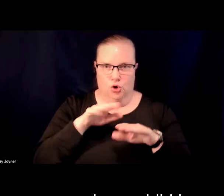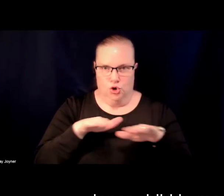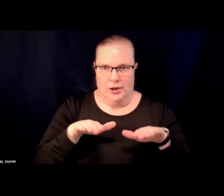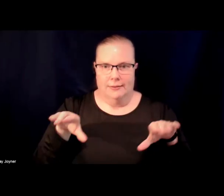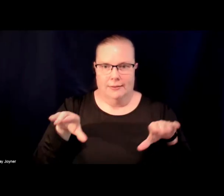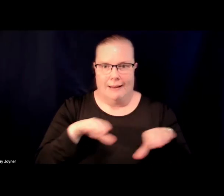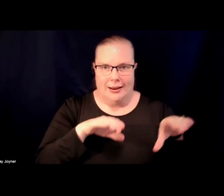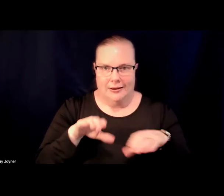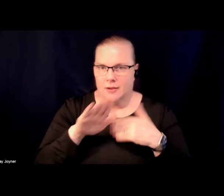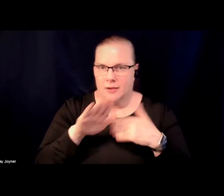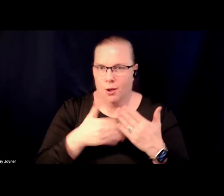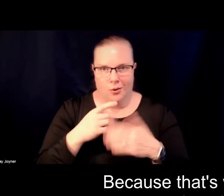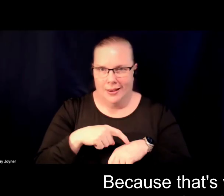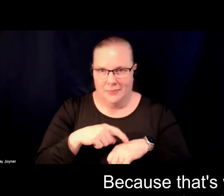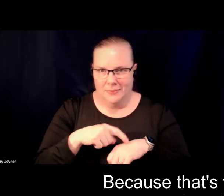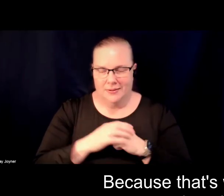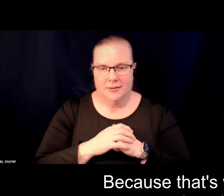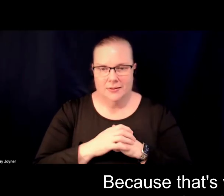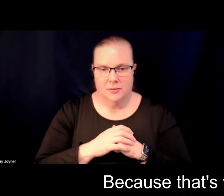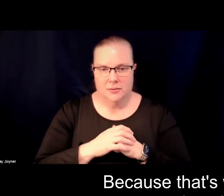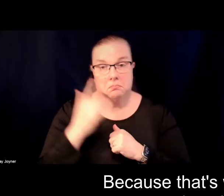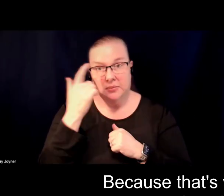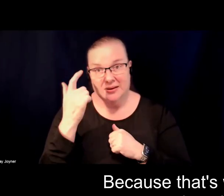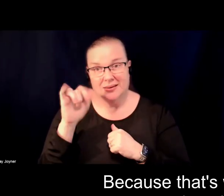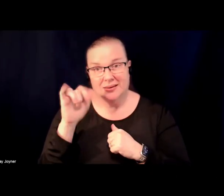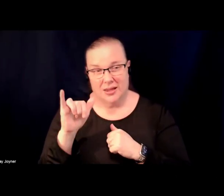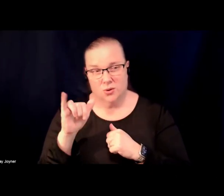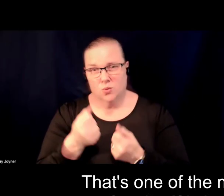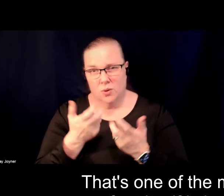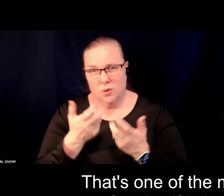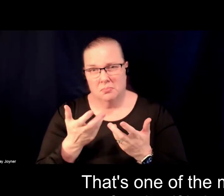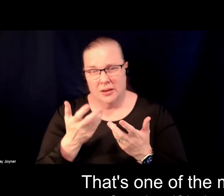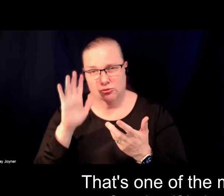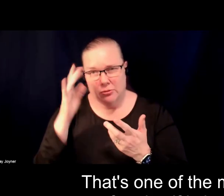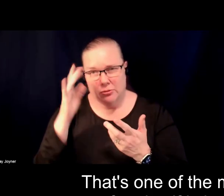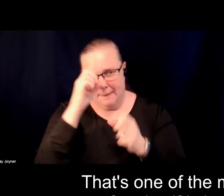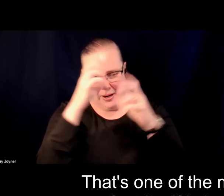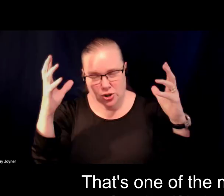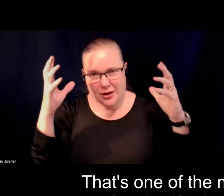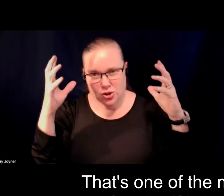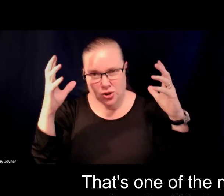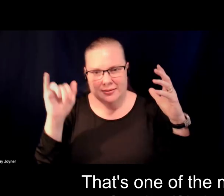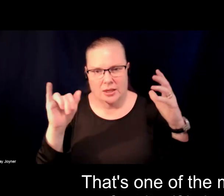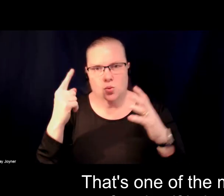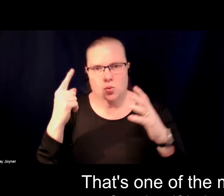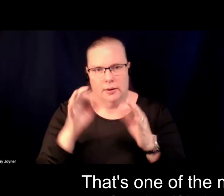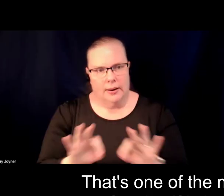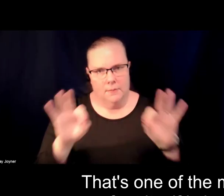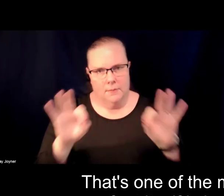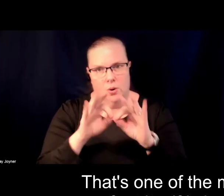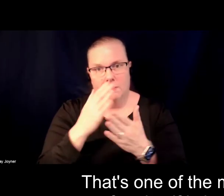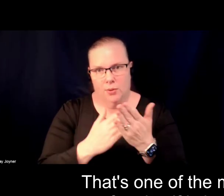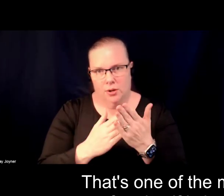all times. Because that what makes your imagination. That's one of the most important parts of art itself